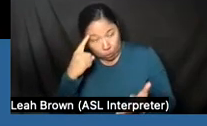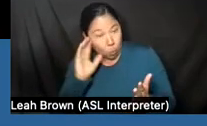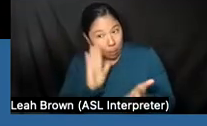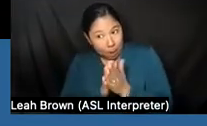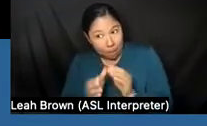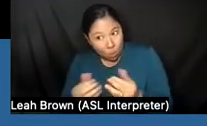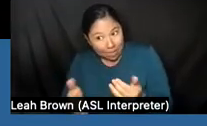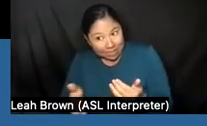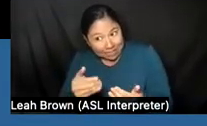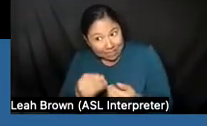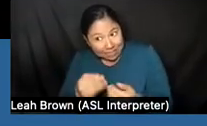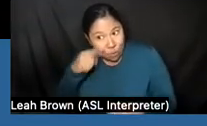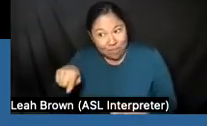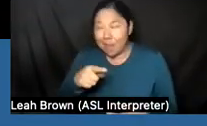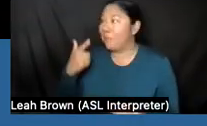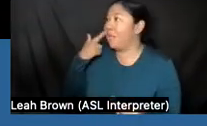Fill in the